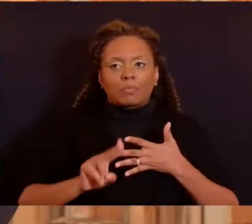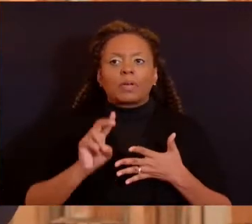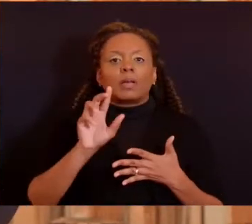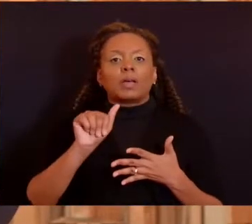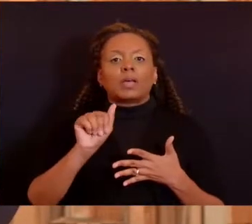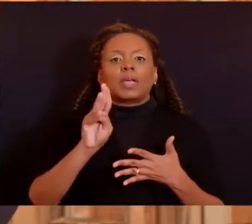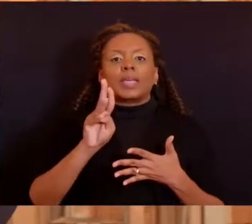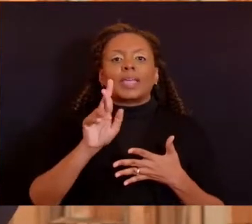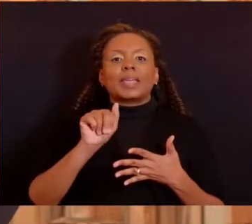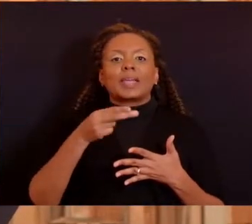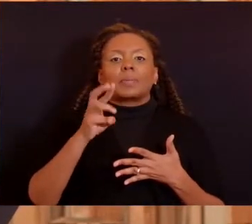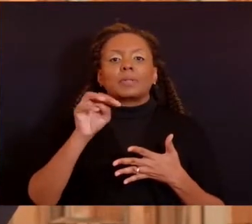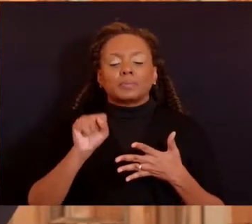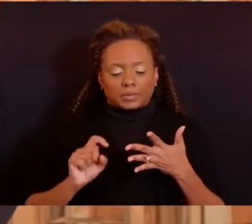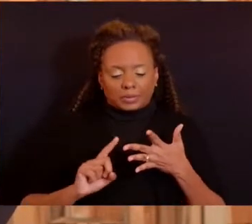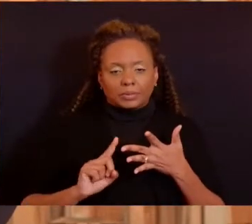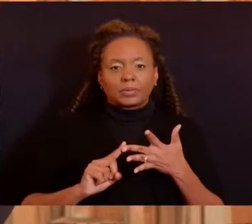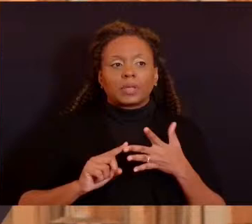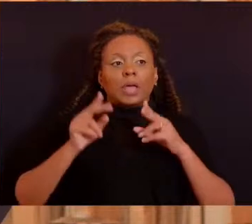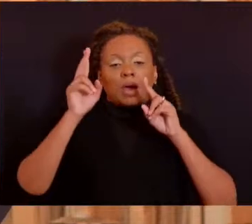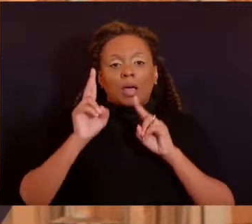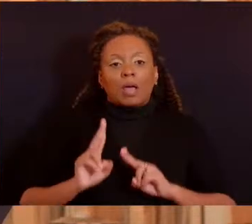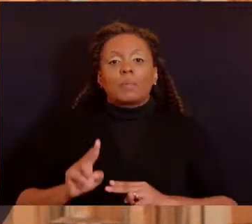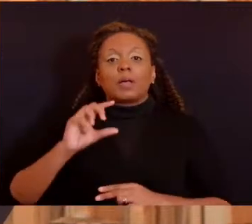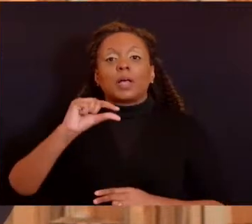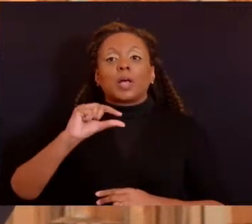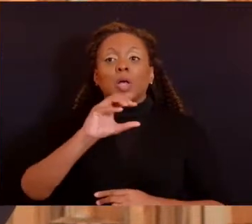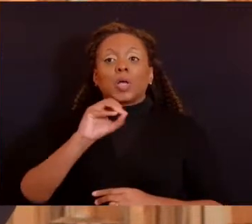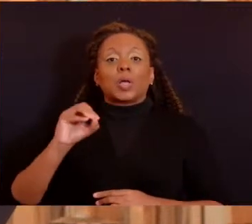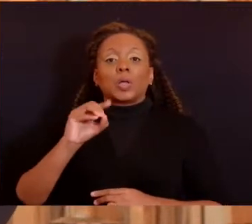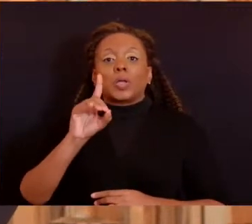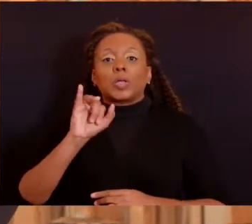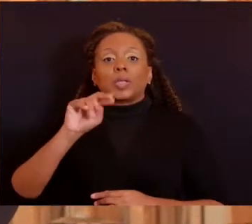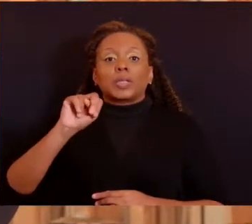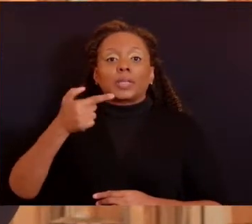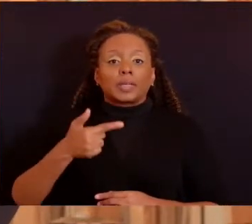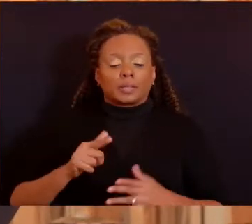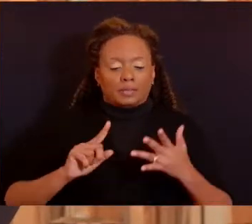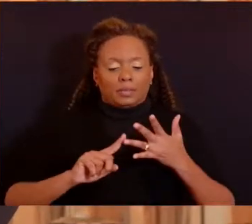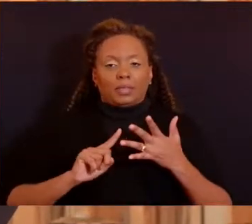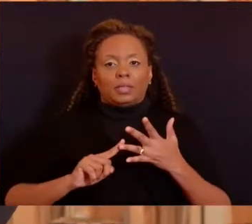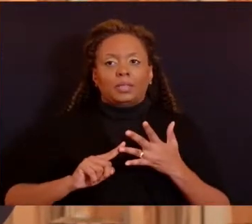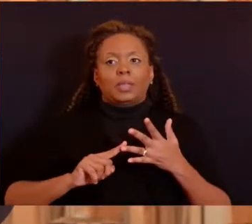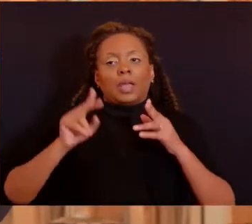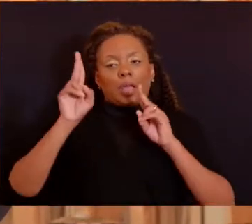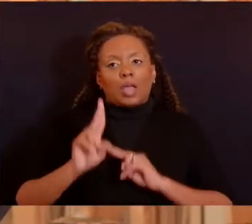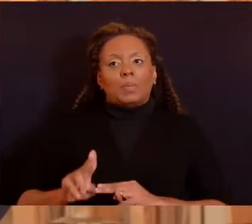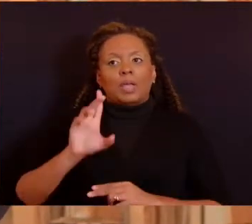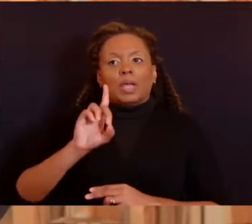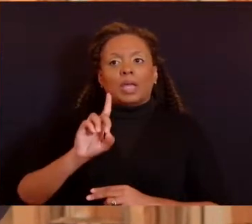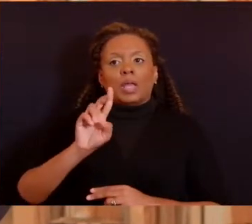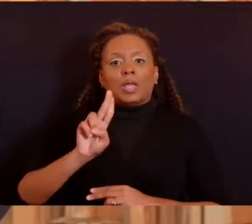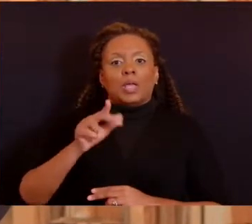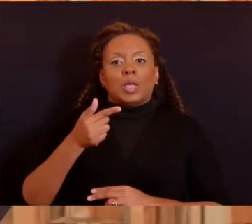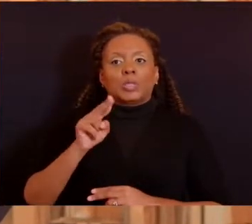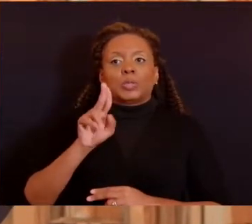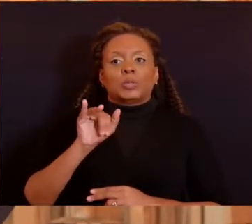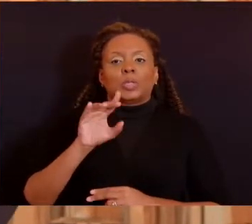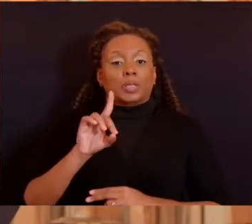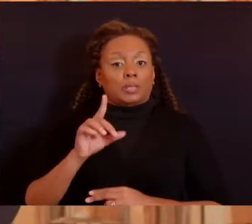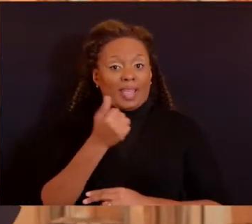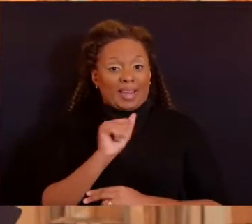Honourable Ian Gooding-Edghill, and the Minister of Housing, Lands and Maintenance, Dr. William Duguid, are also present to answer